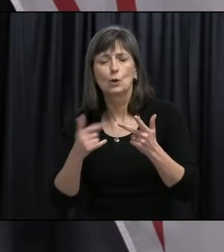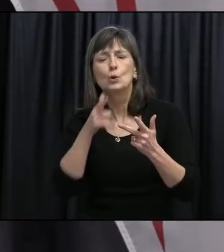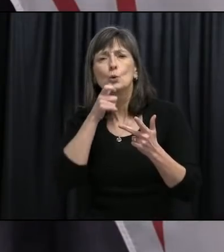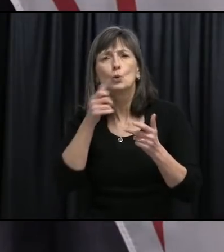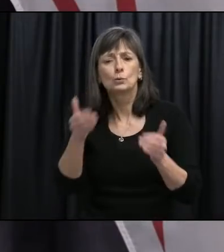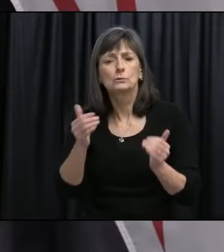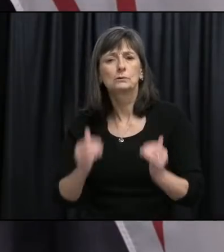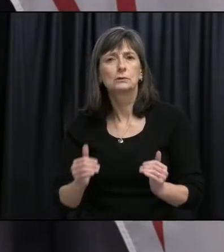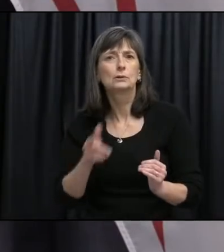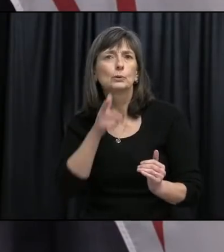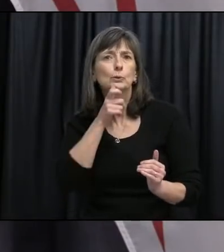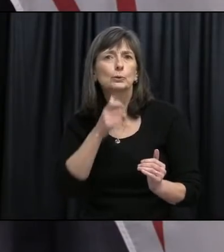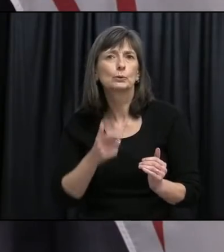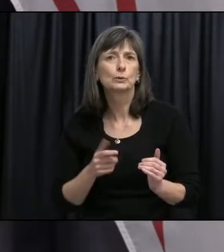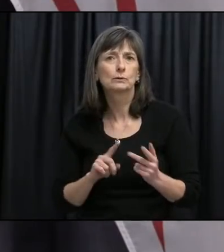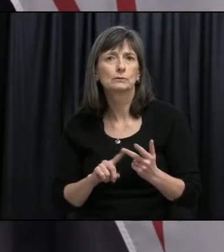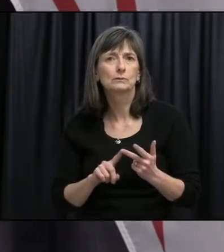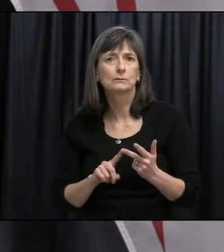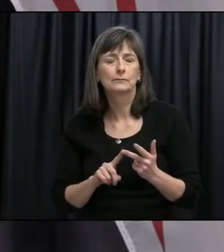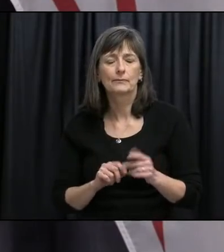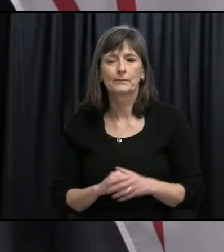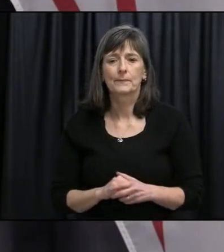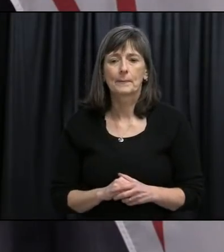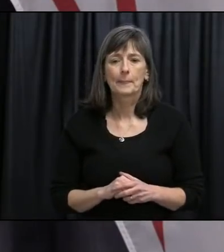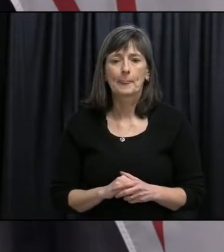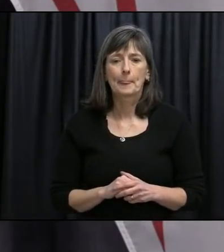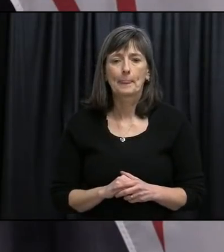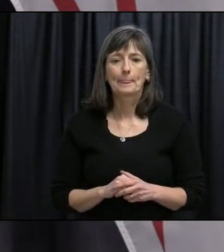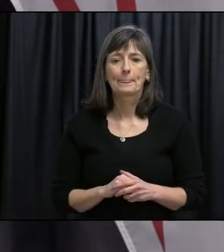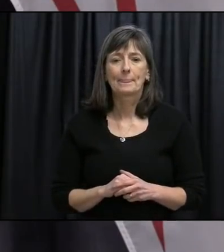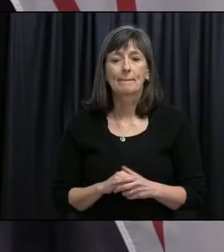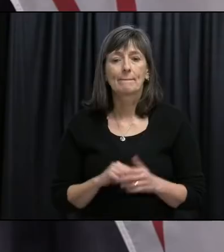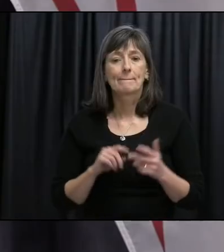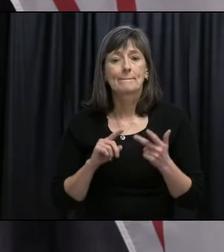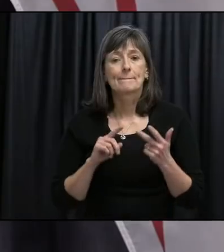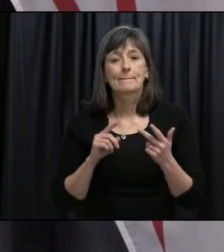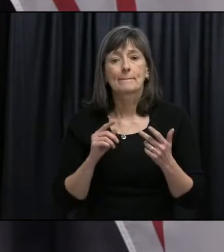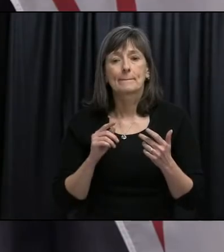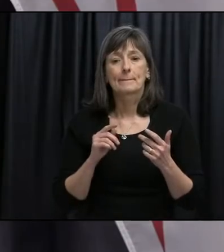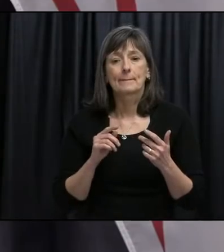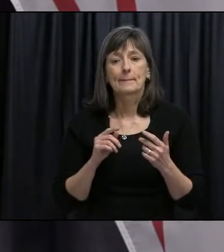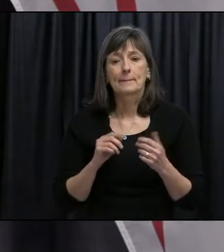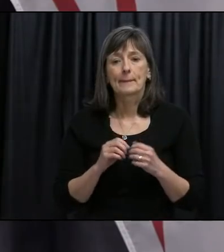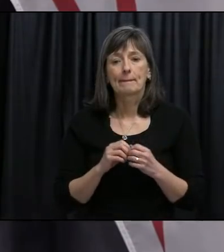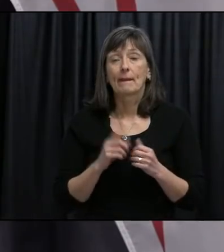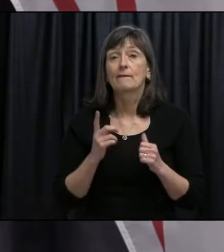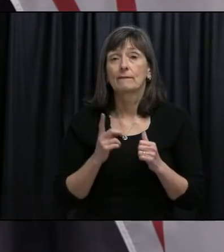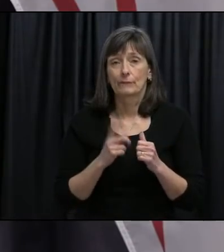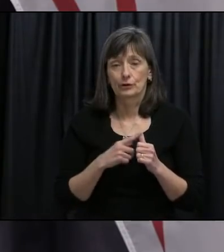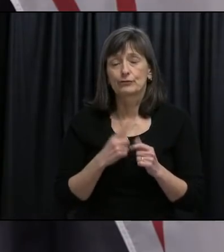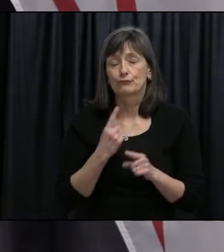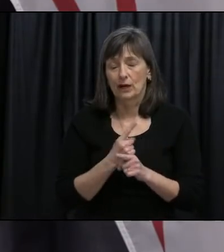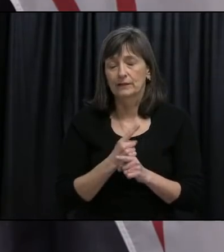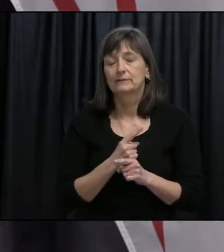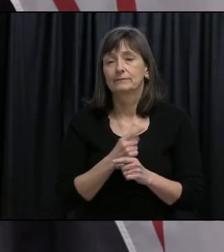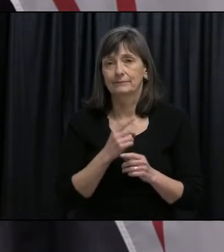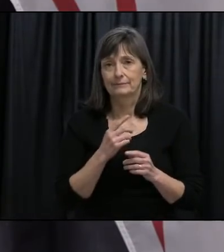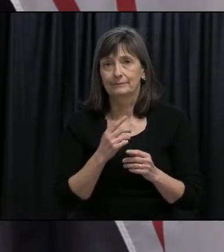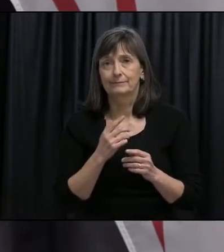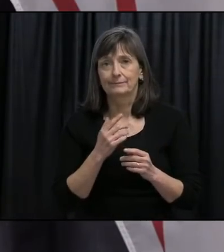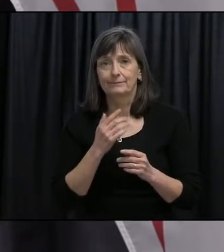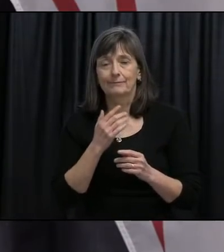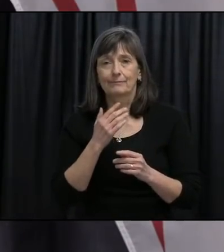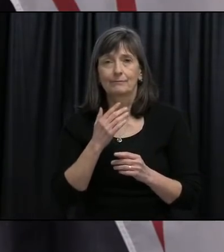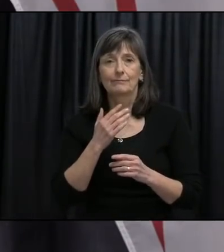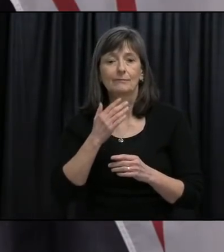So with AstraZeneca right now, we are working through, or we will be working through first responders. And then